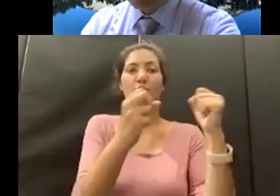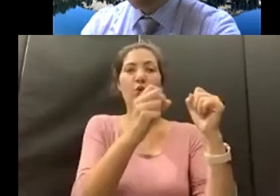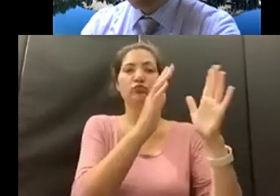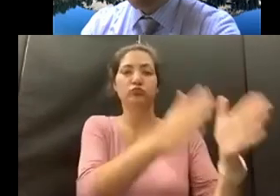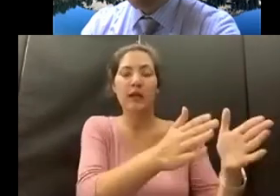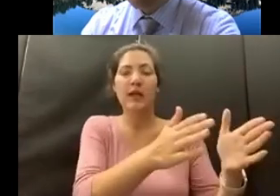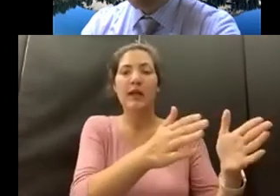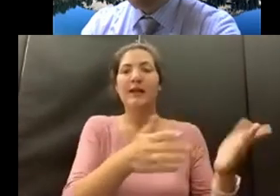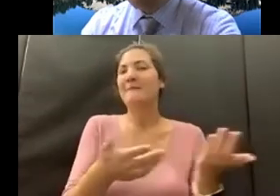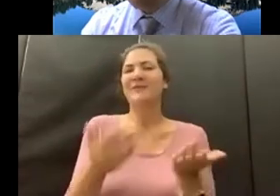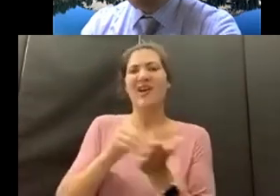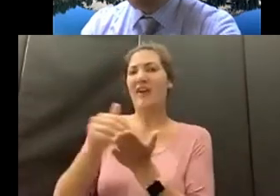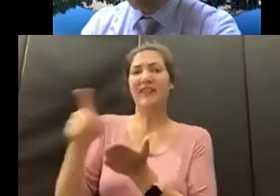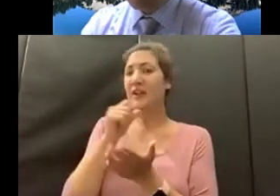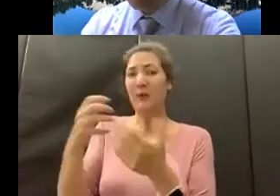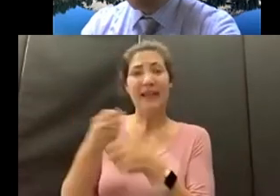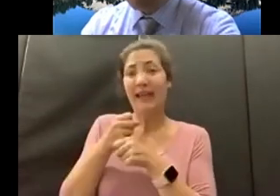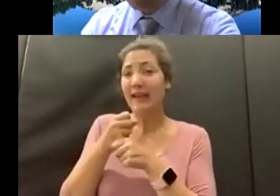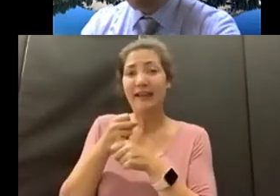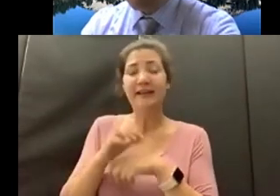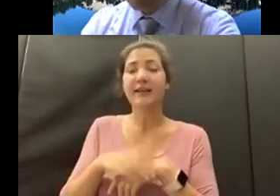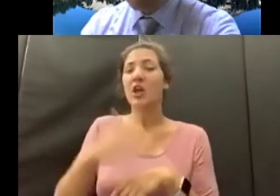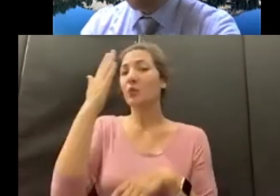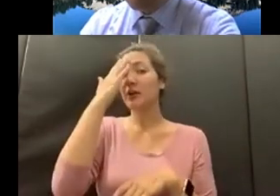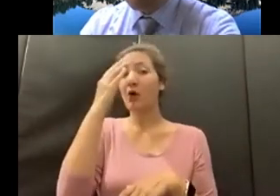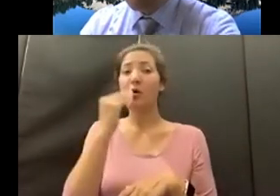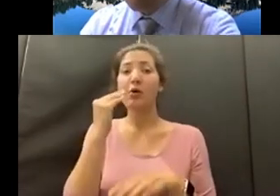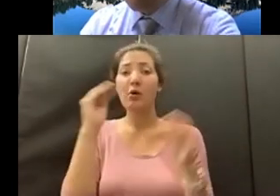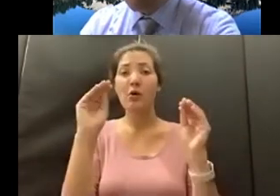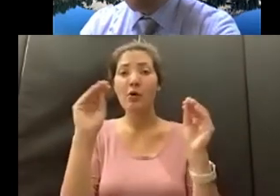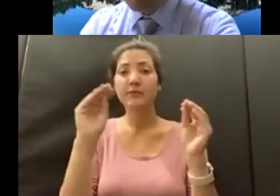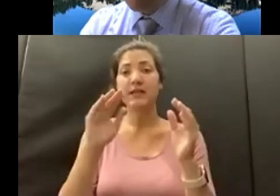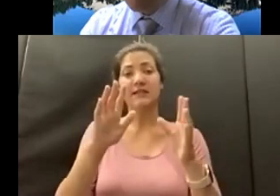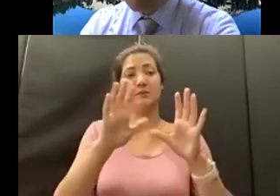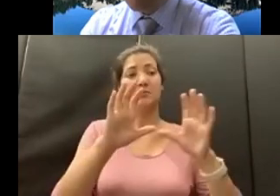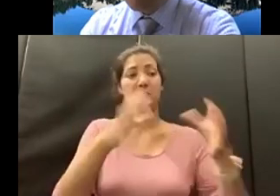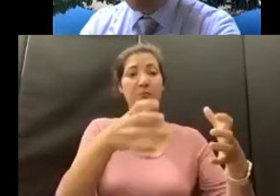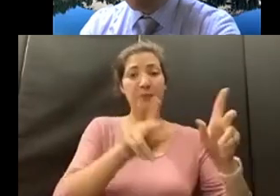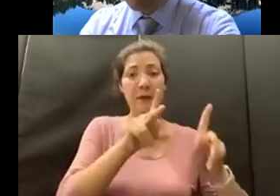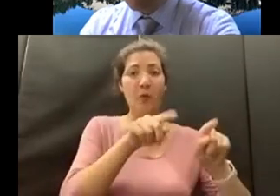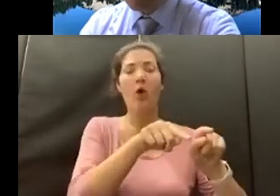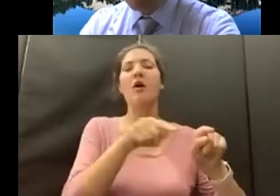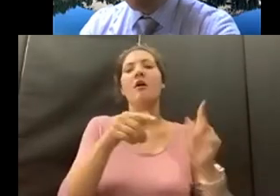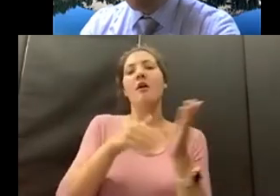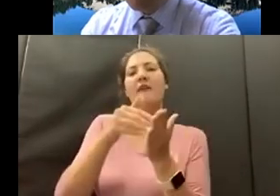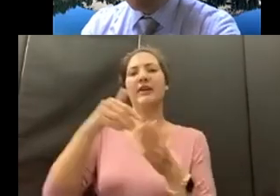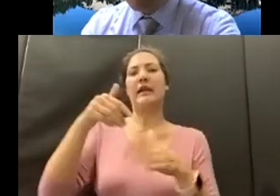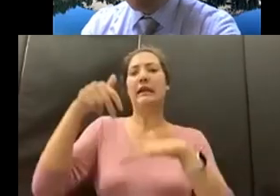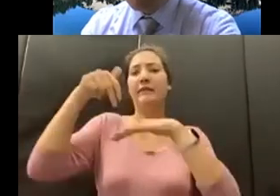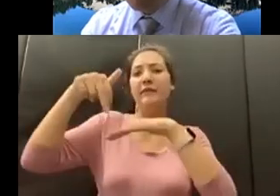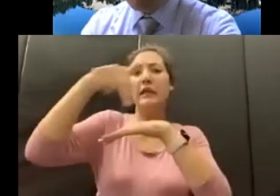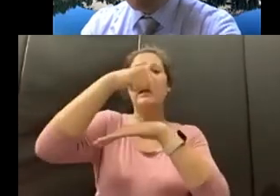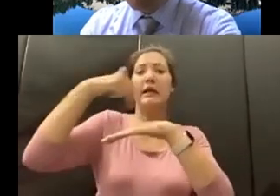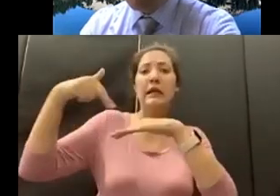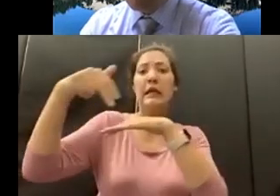lot. Transportation's a major issue. And we know that we're likely to end up trying to assist someone who has sores on